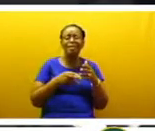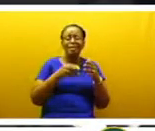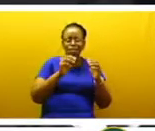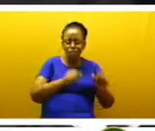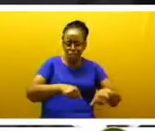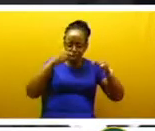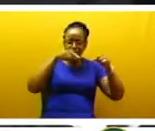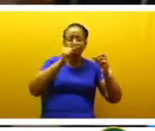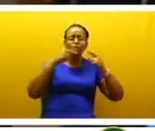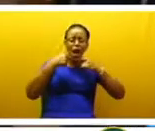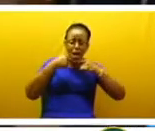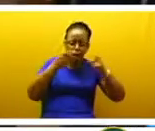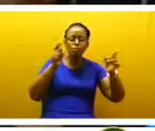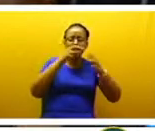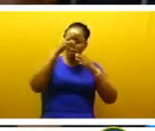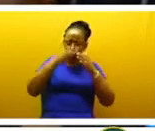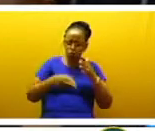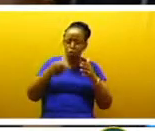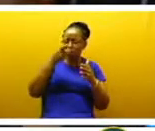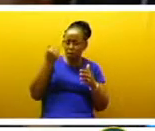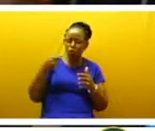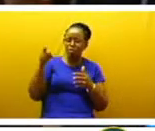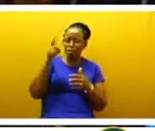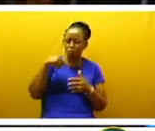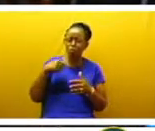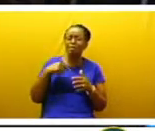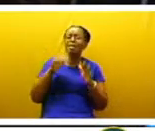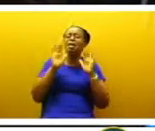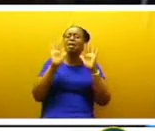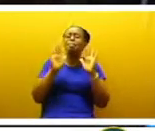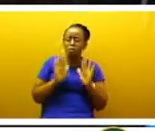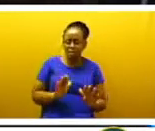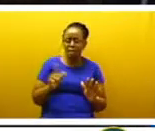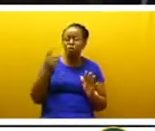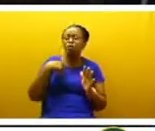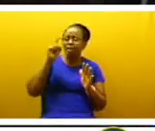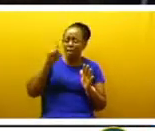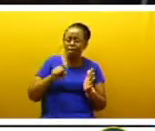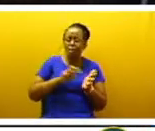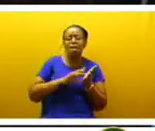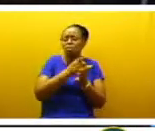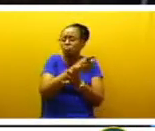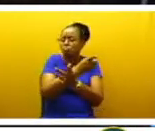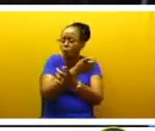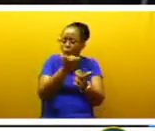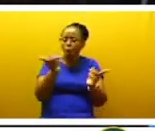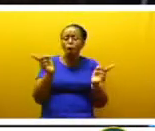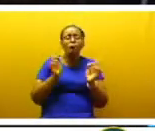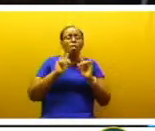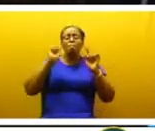necessity, and therefore it has to be accepted.